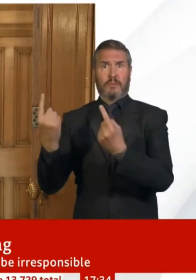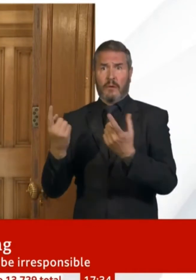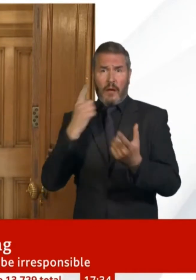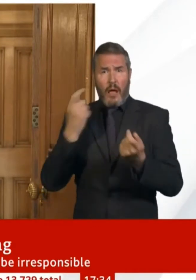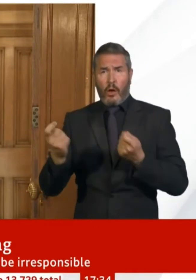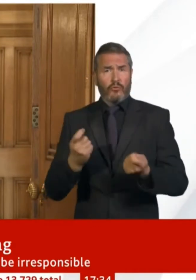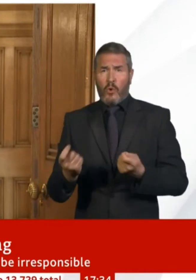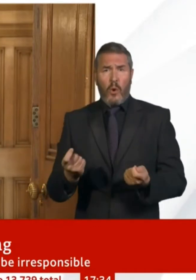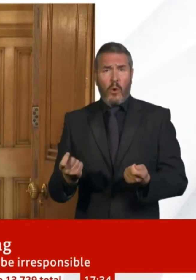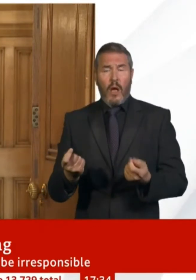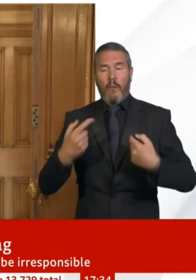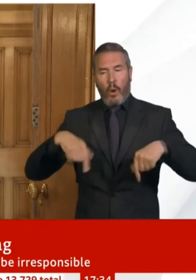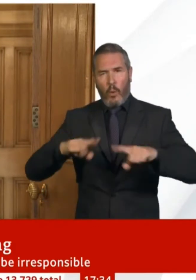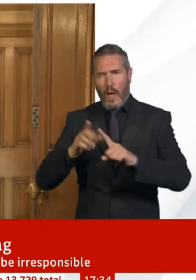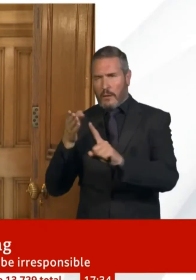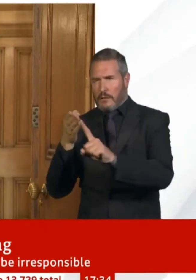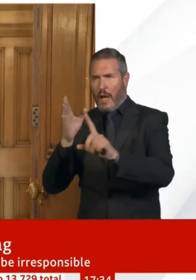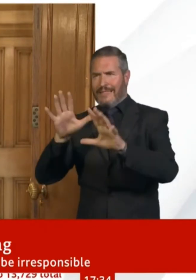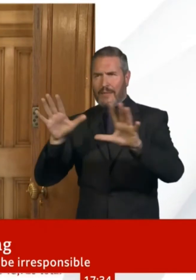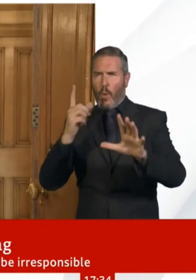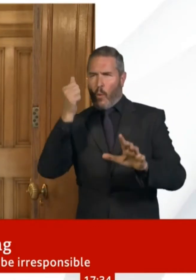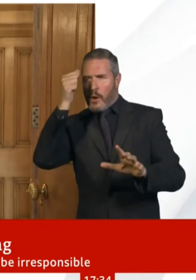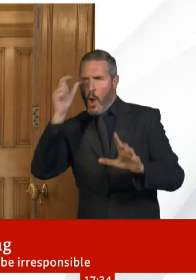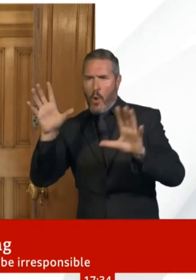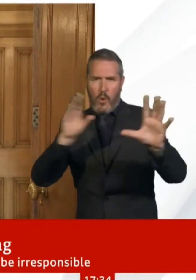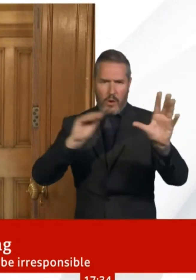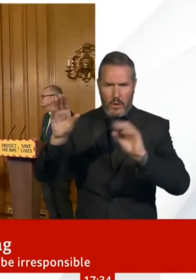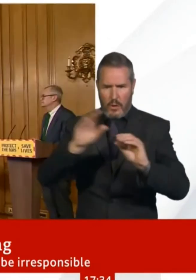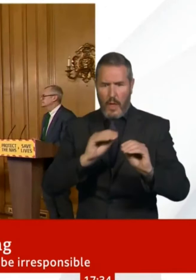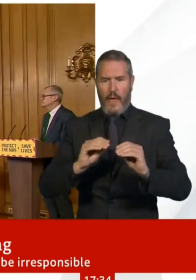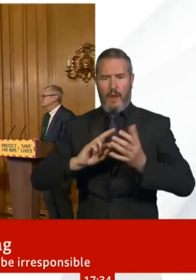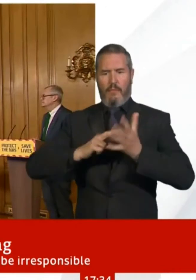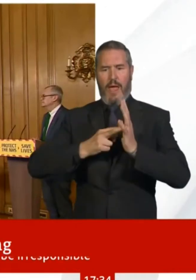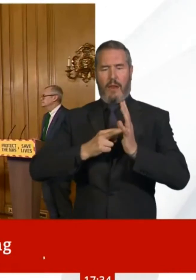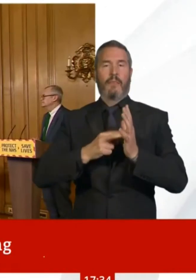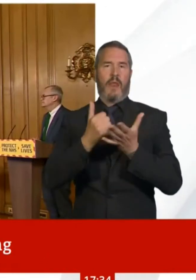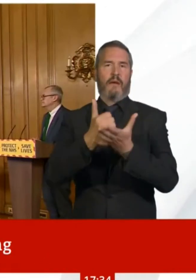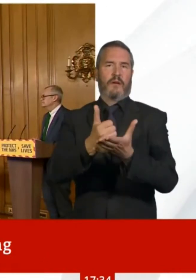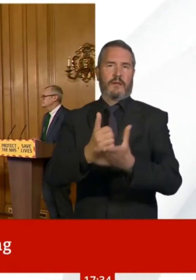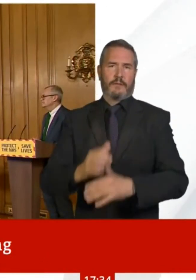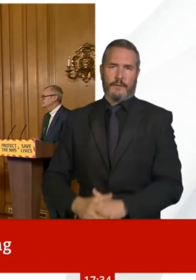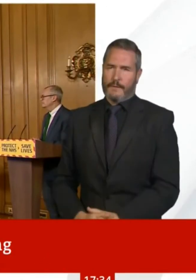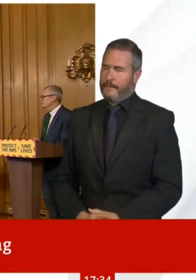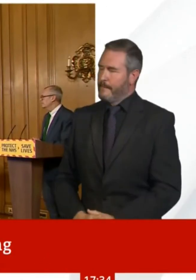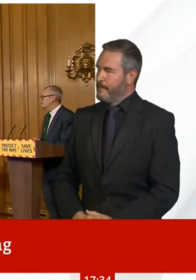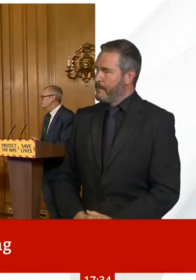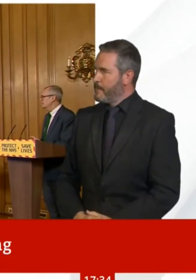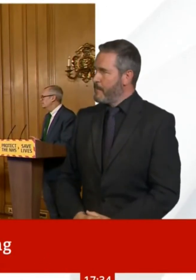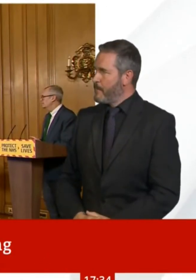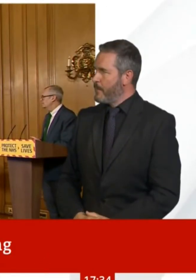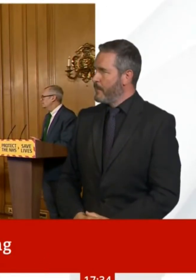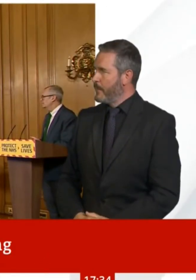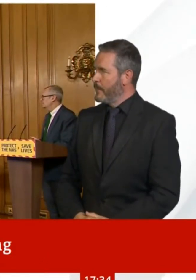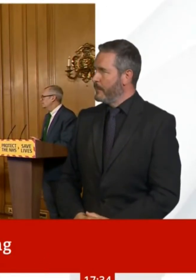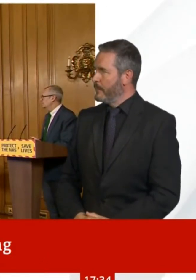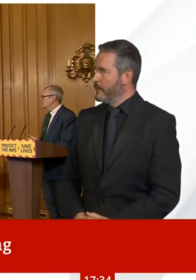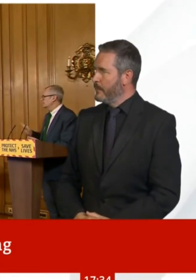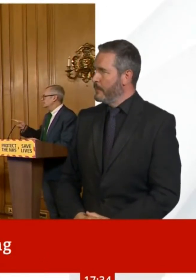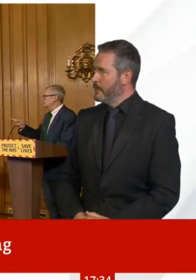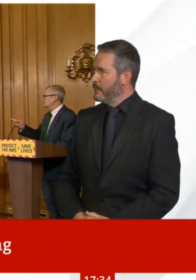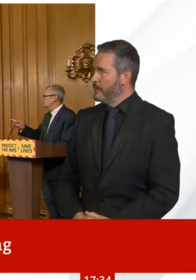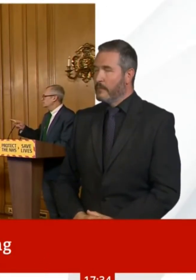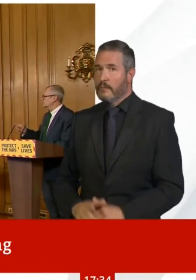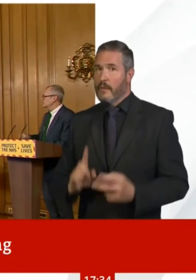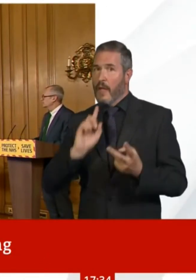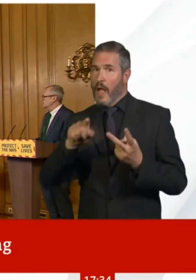tackled in as targeted and as concrete way as we possibly can. I think, Patrick, did you get the second one, or was that Chris? I